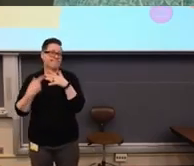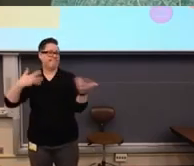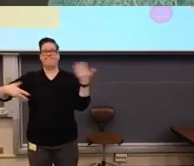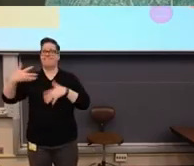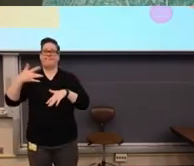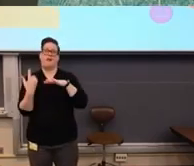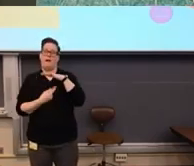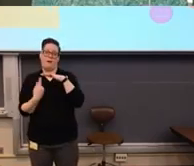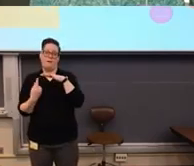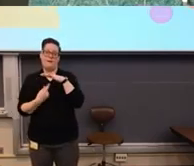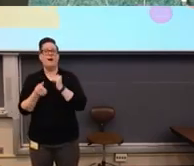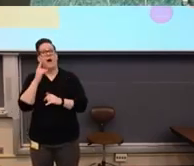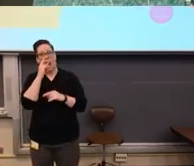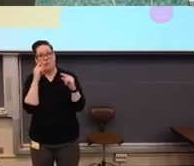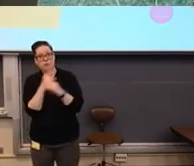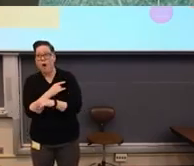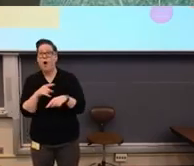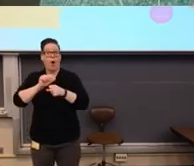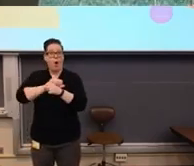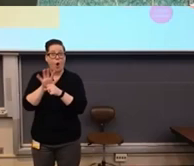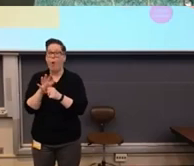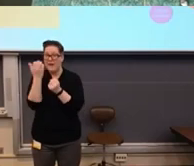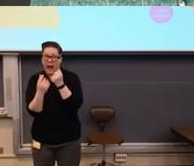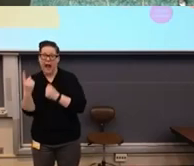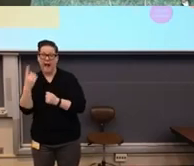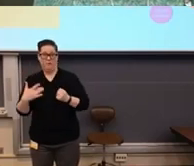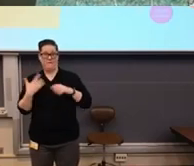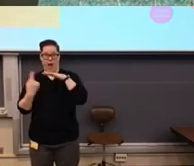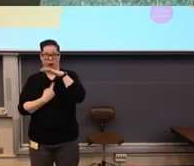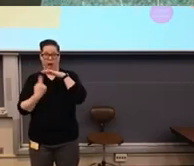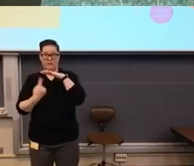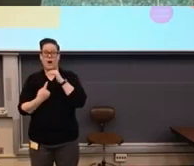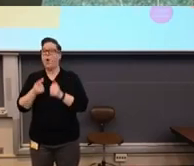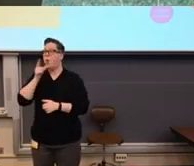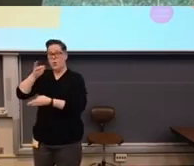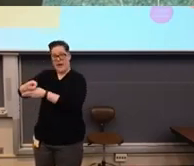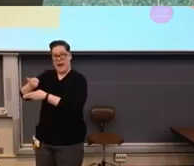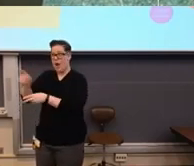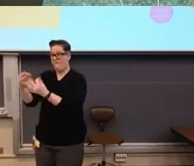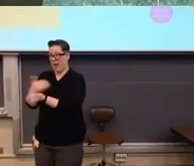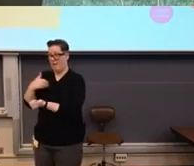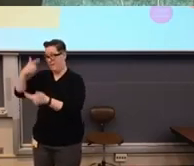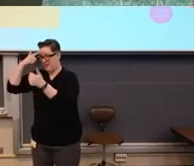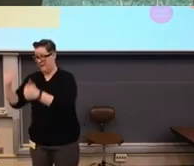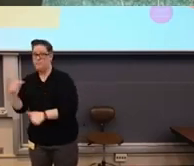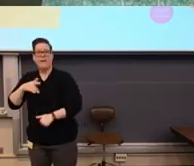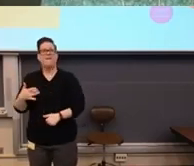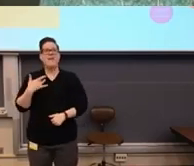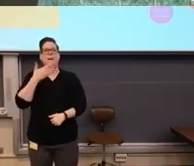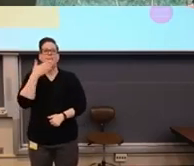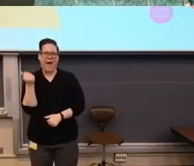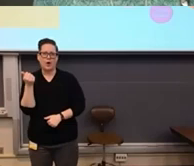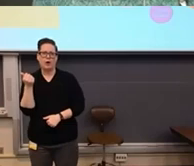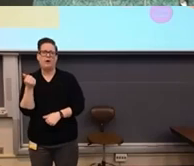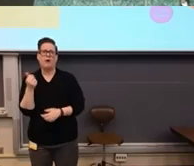ironic thing is that during the pandemic, when everyone was socially isolated, dementia caregivers felt a little better. Not that other people